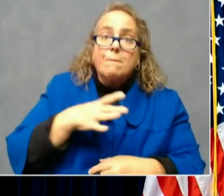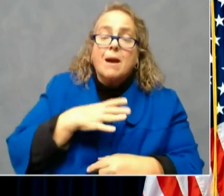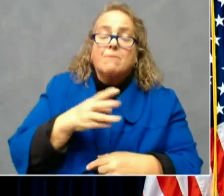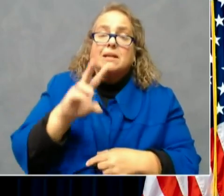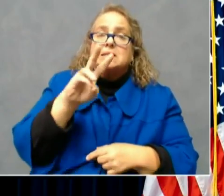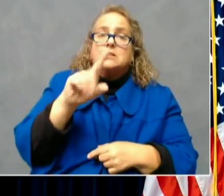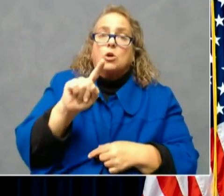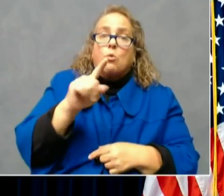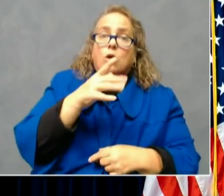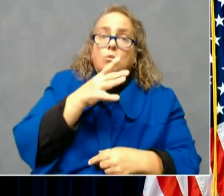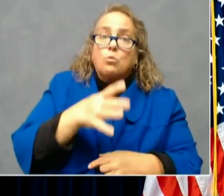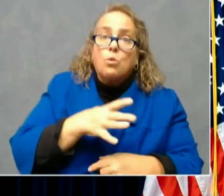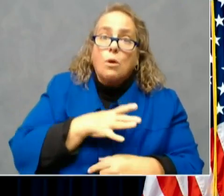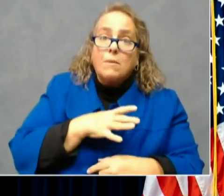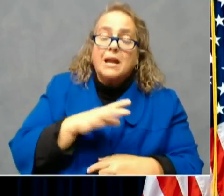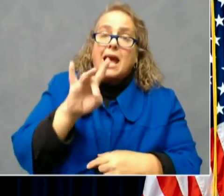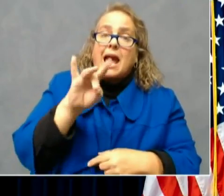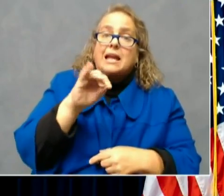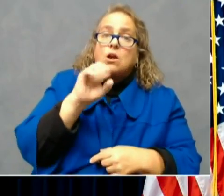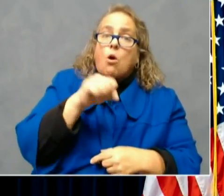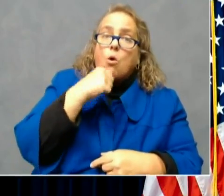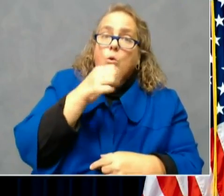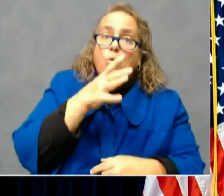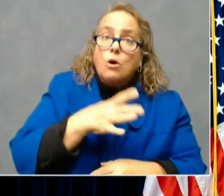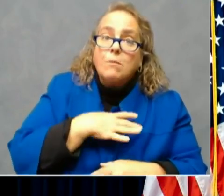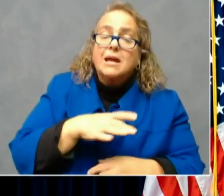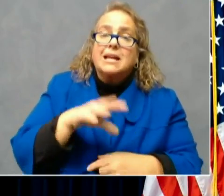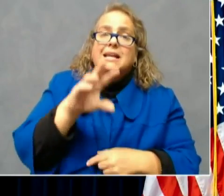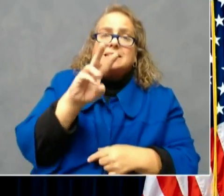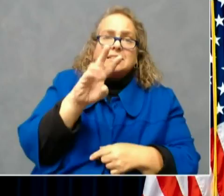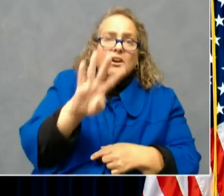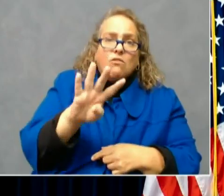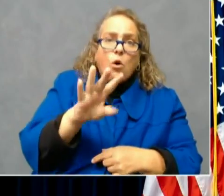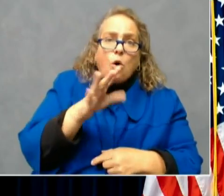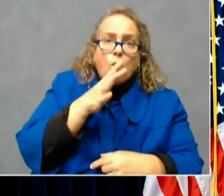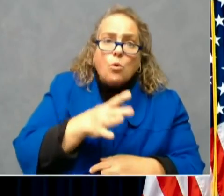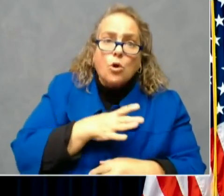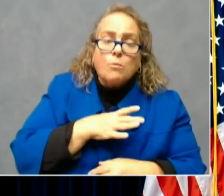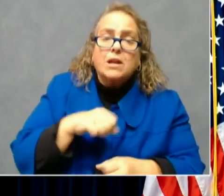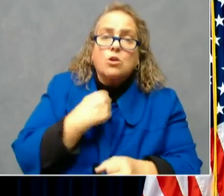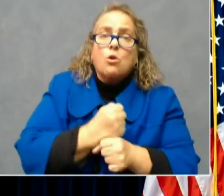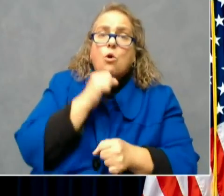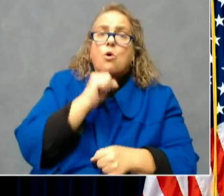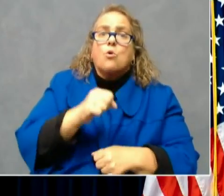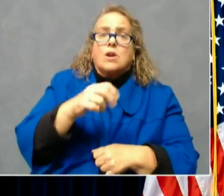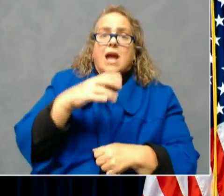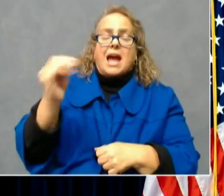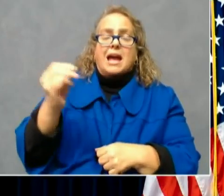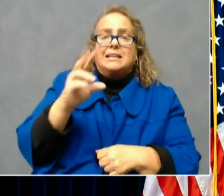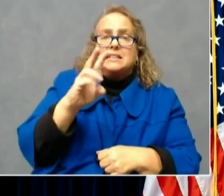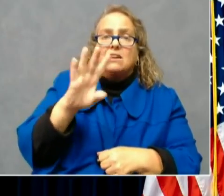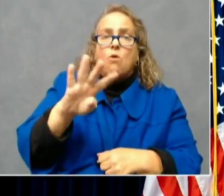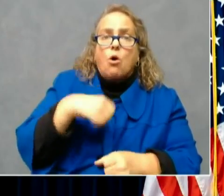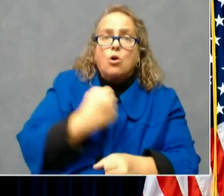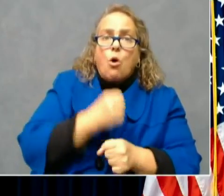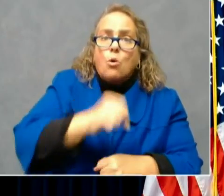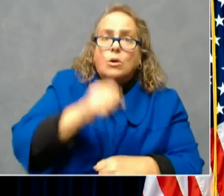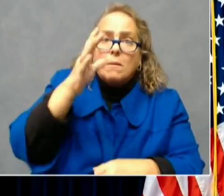woman, 80-year-old woman, 64-year-old woman, and a 64-year-old man, 73-year-old